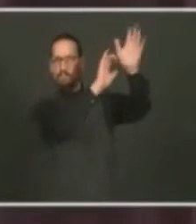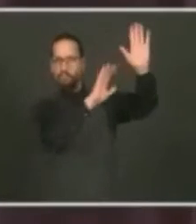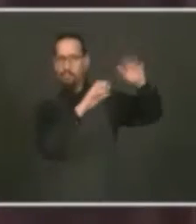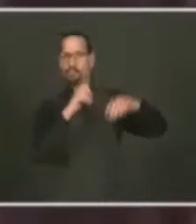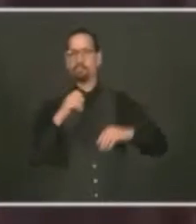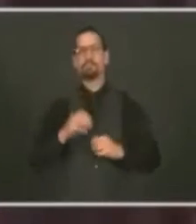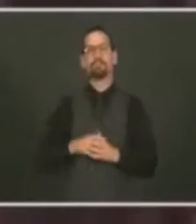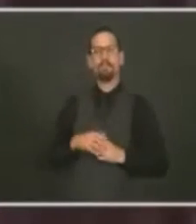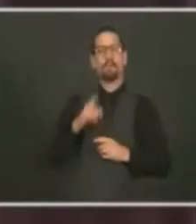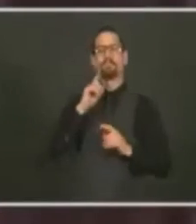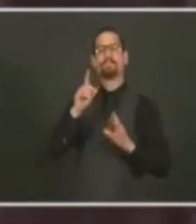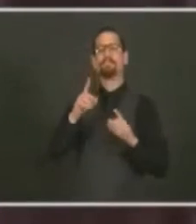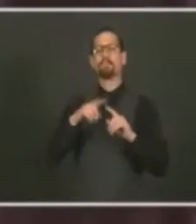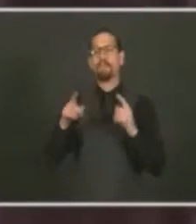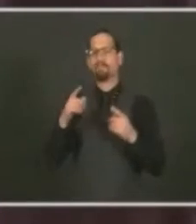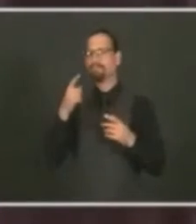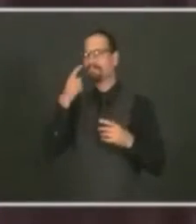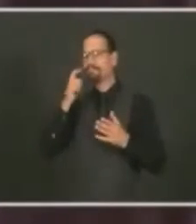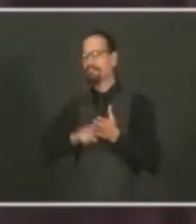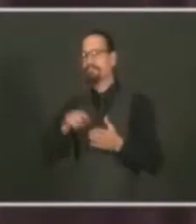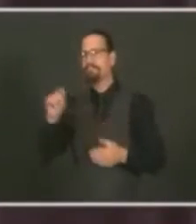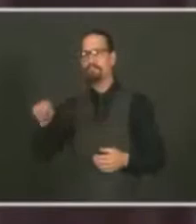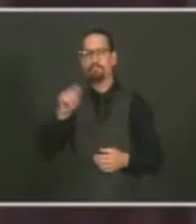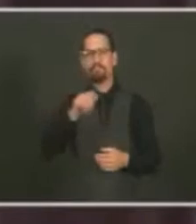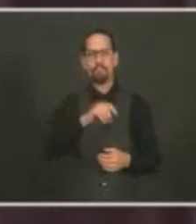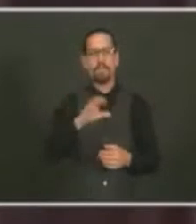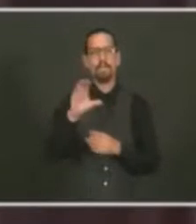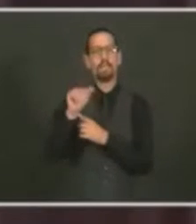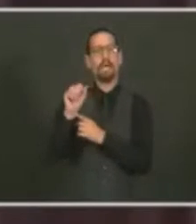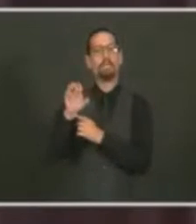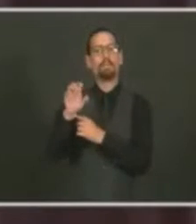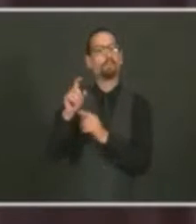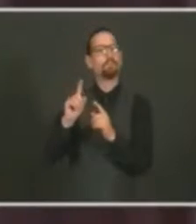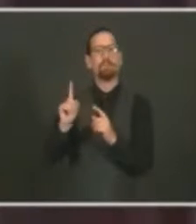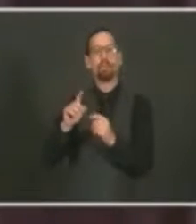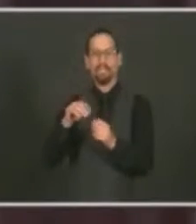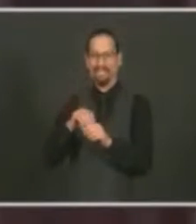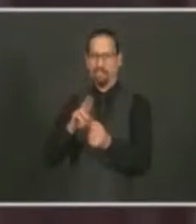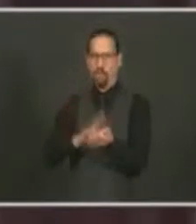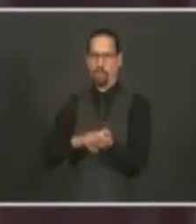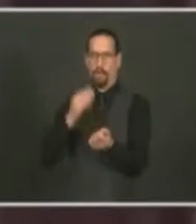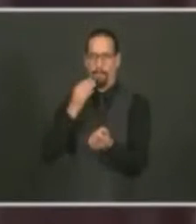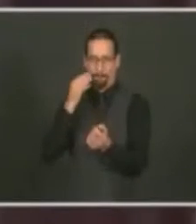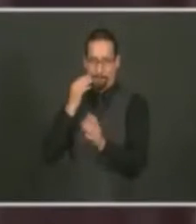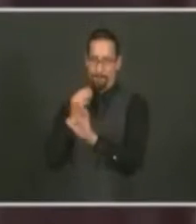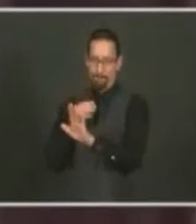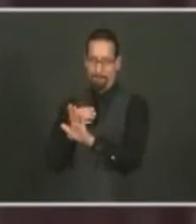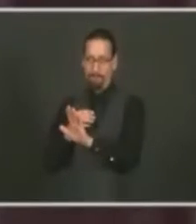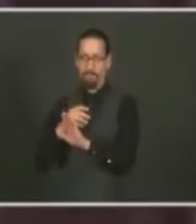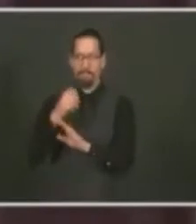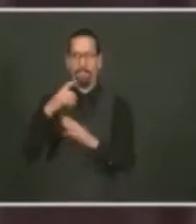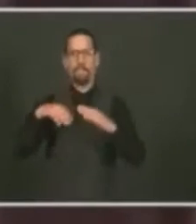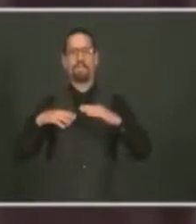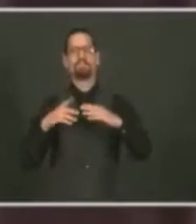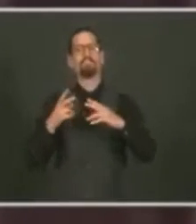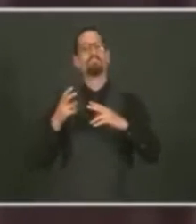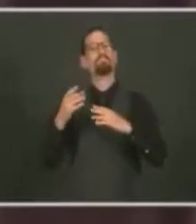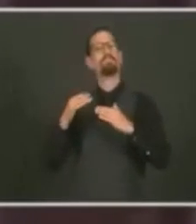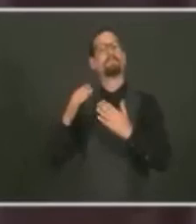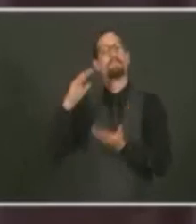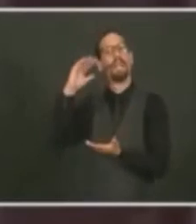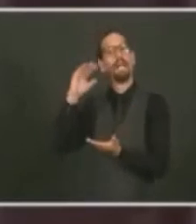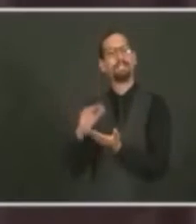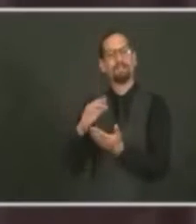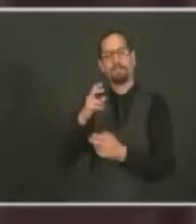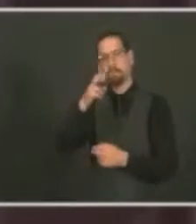we see cases connected to a nursing home in particular, it's less so because of the exposure there and